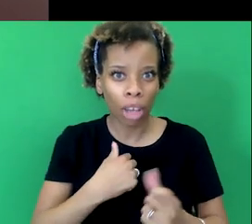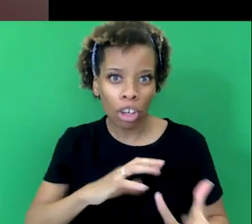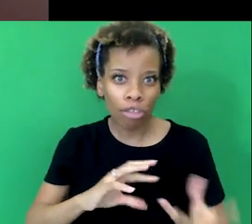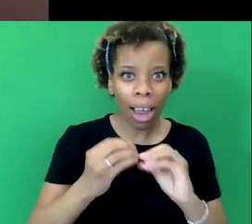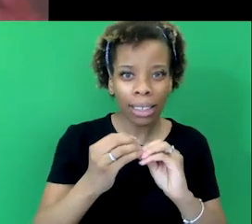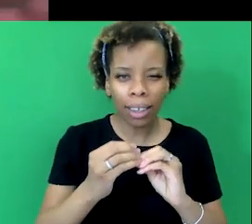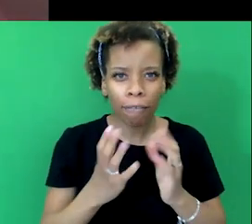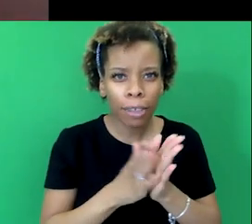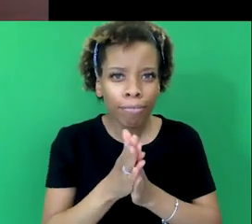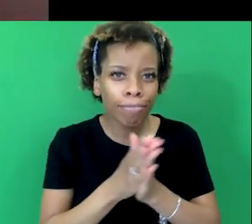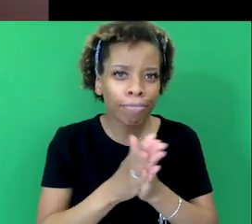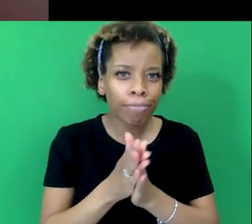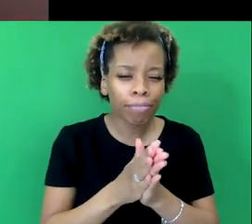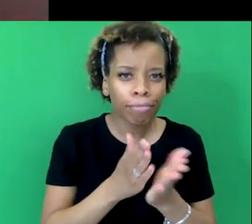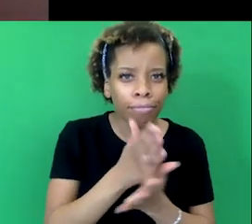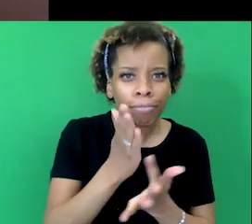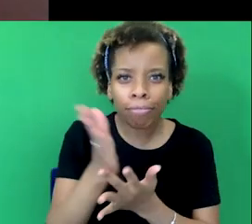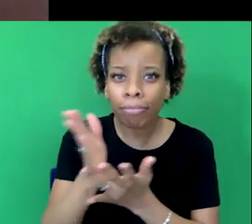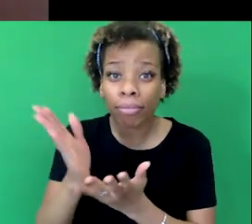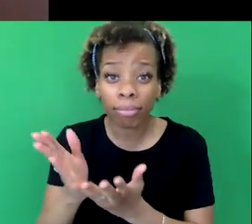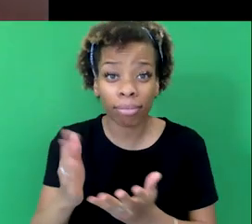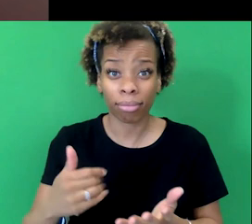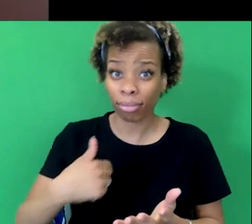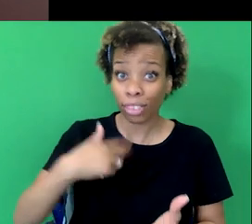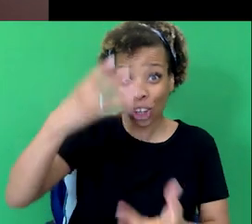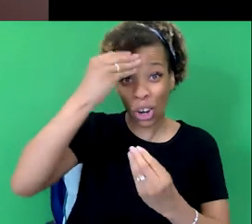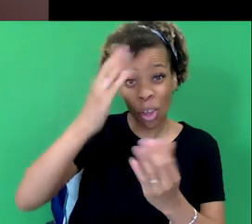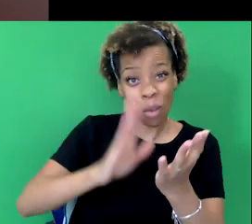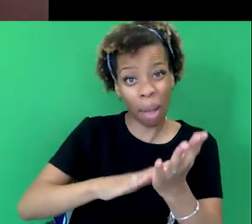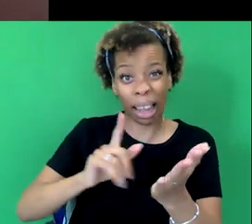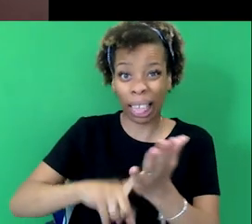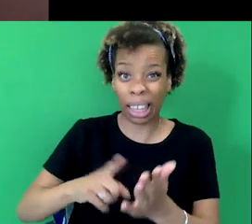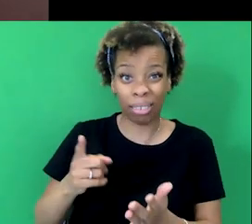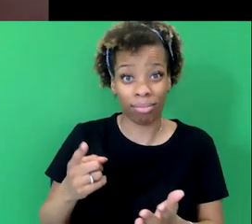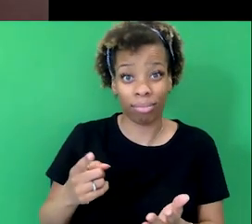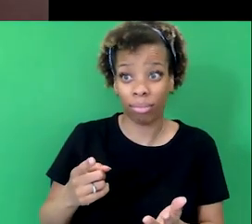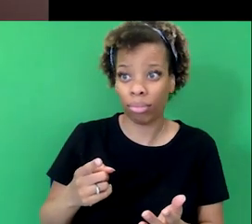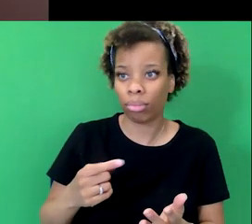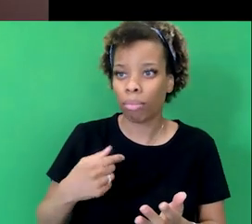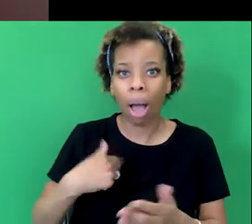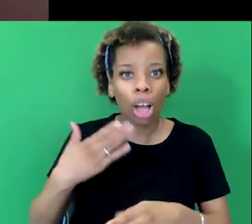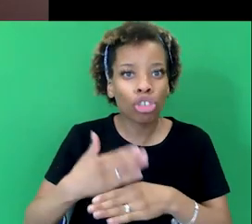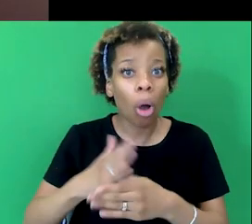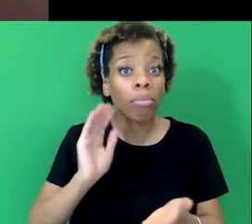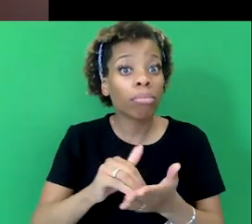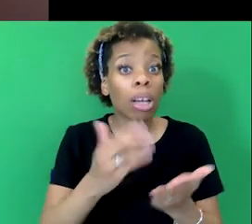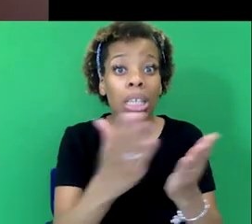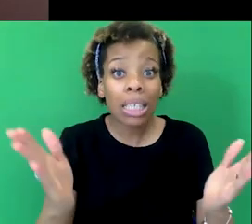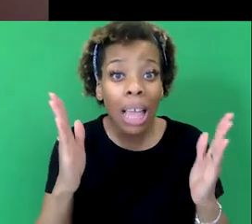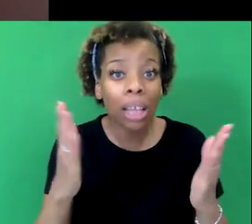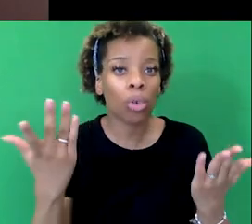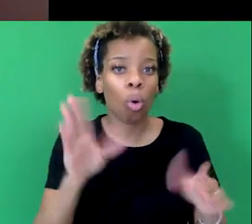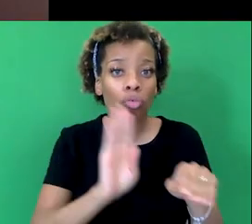again, what I learned at the knee of the master, Mike Lee, is that my job on set or during rehearsals or in the